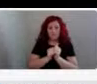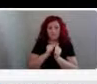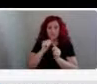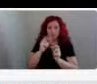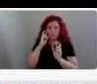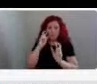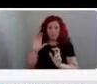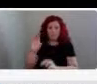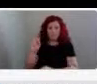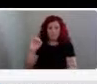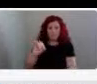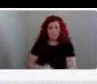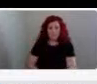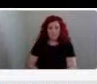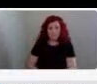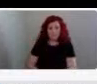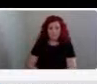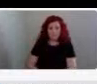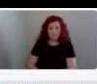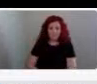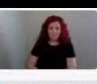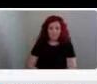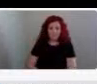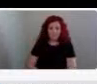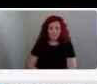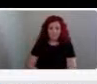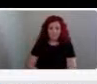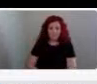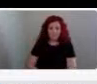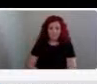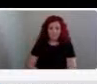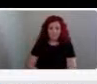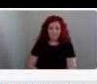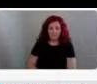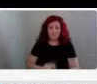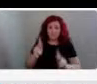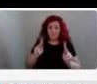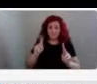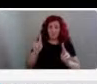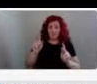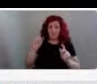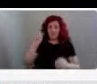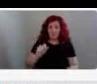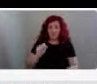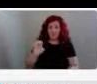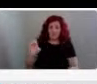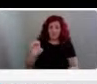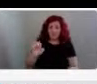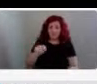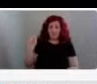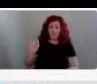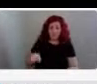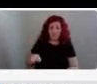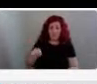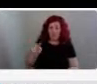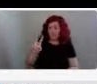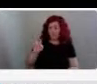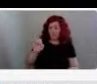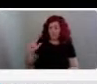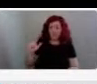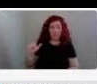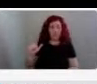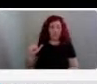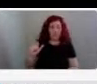communities of interest folks in southern south east uh tucson and vale have very little to do